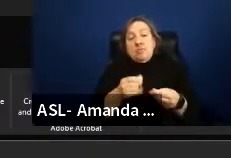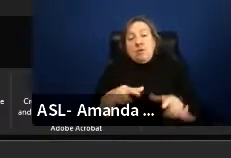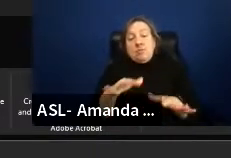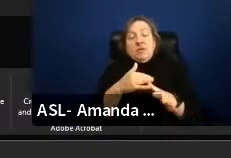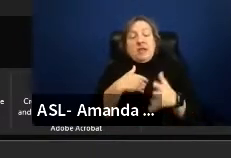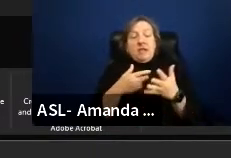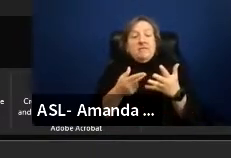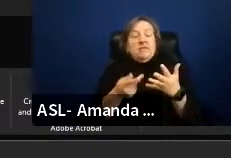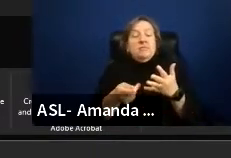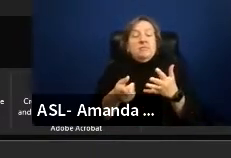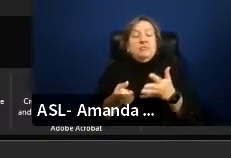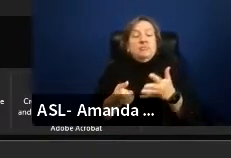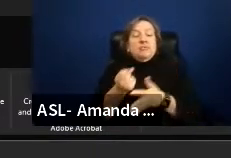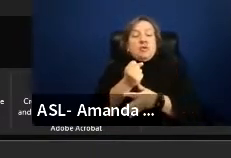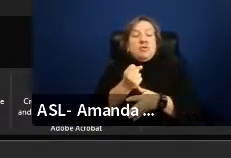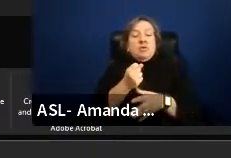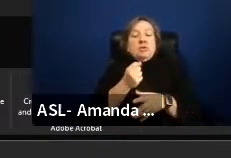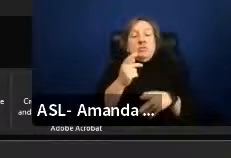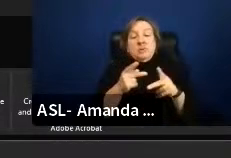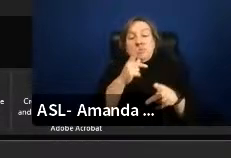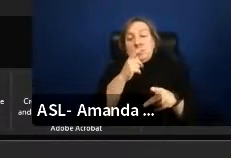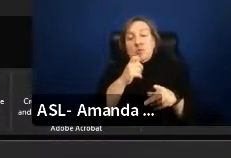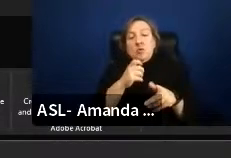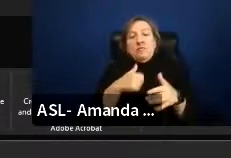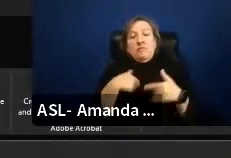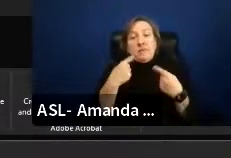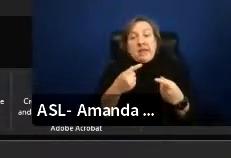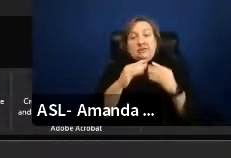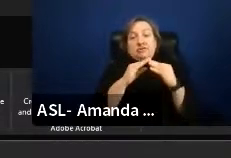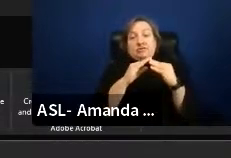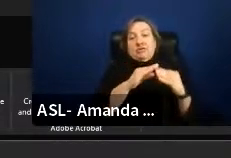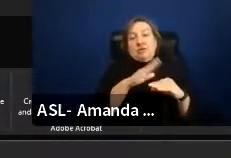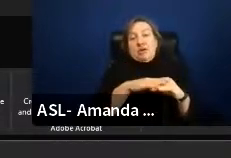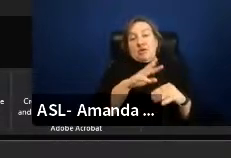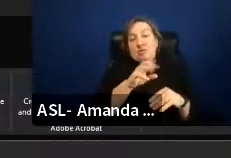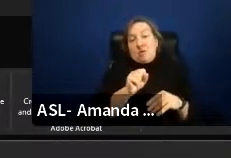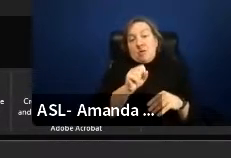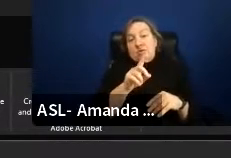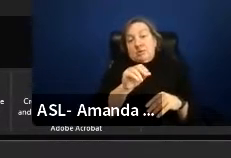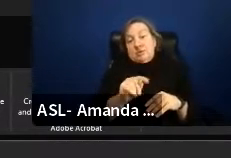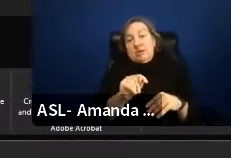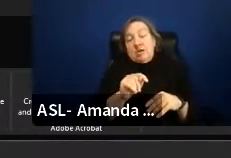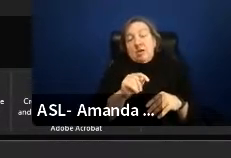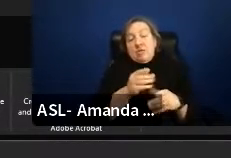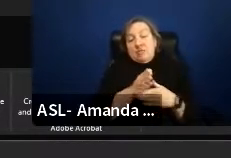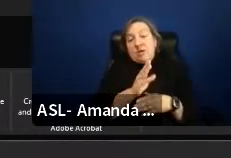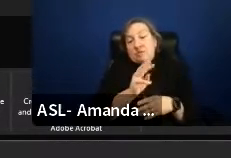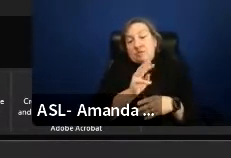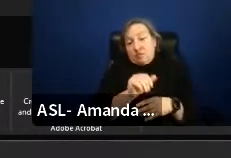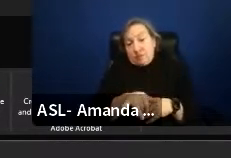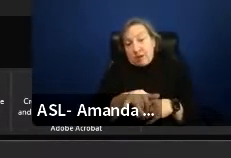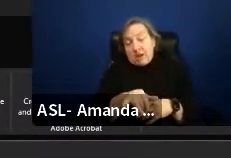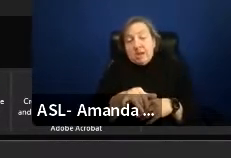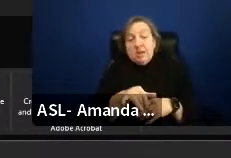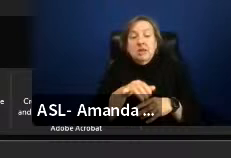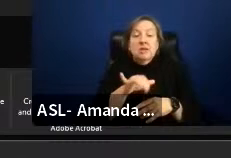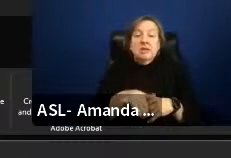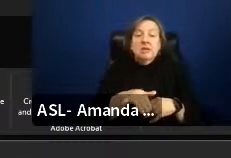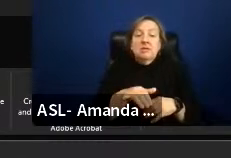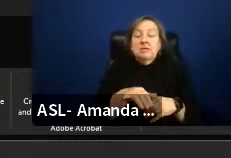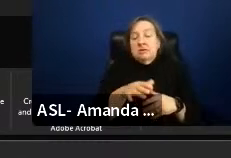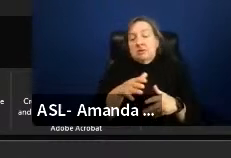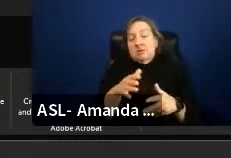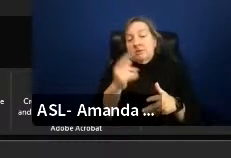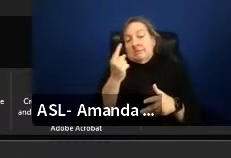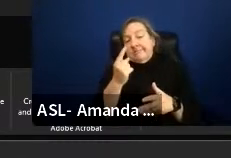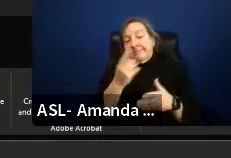been sheltering from washed out right of way, as well as veterans, because that's the service provider who does that. So I think that's just a plea that